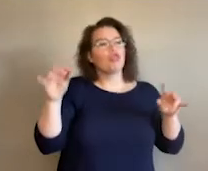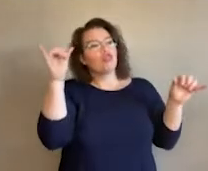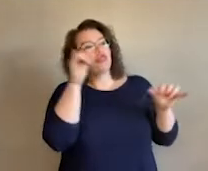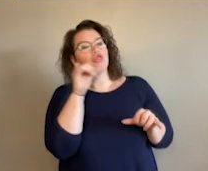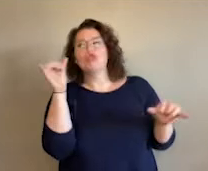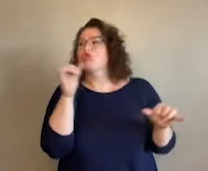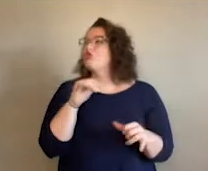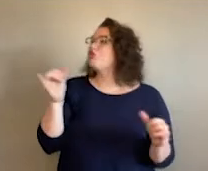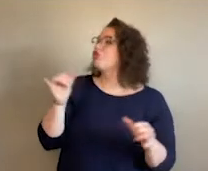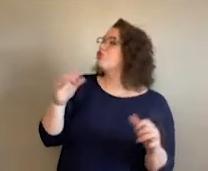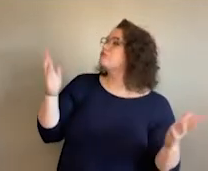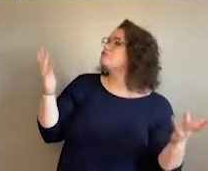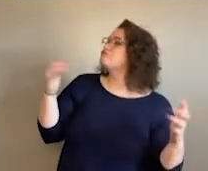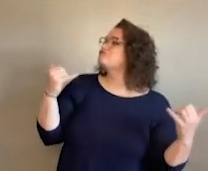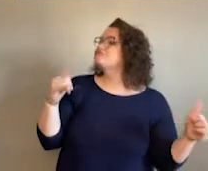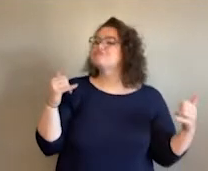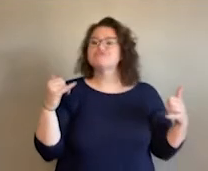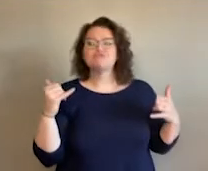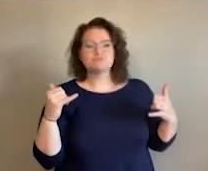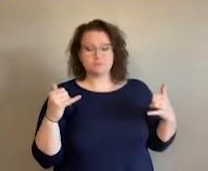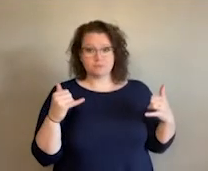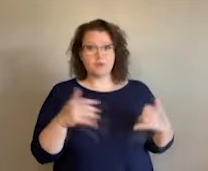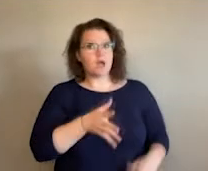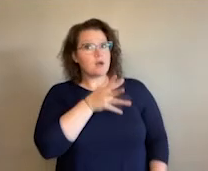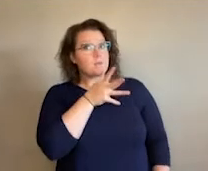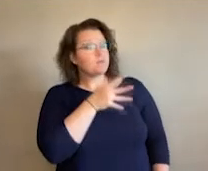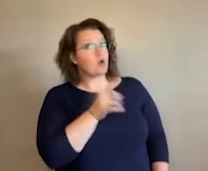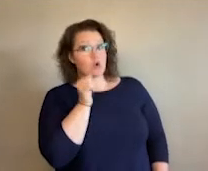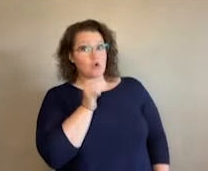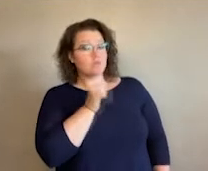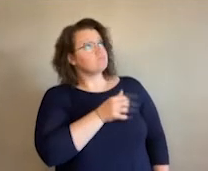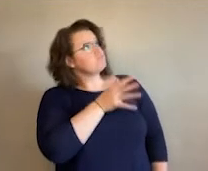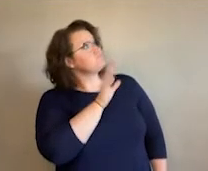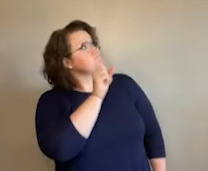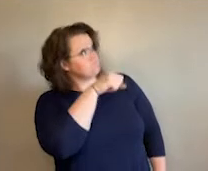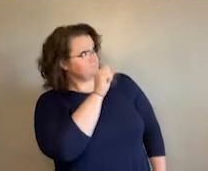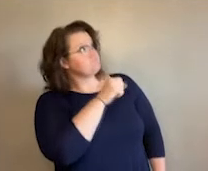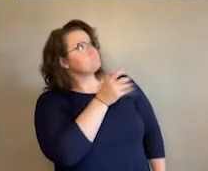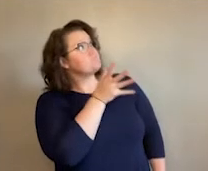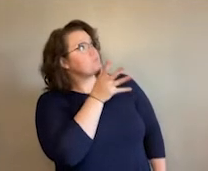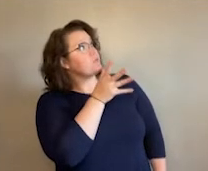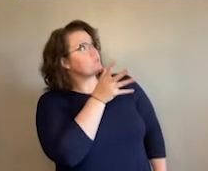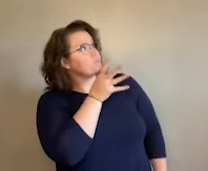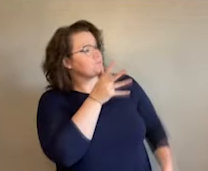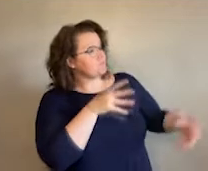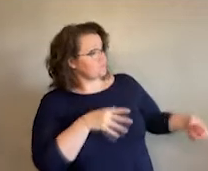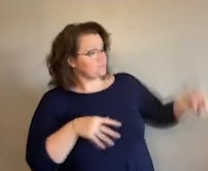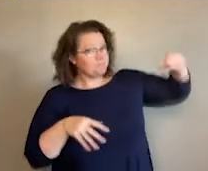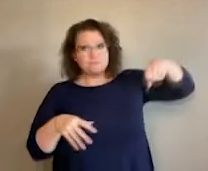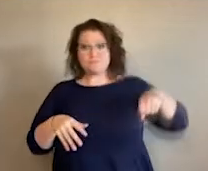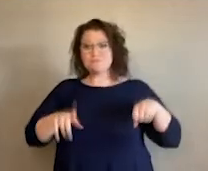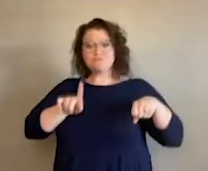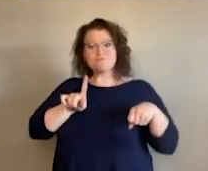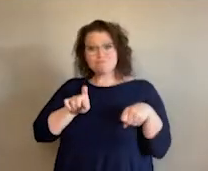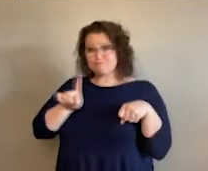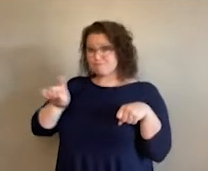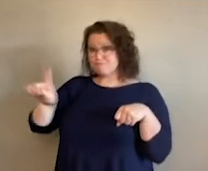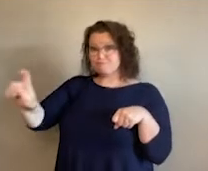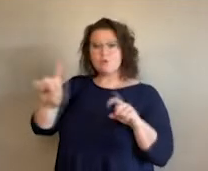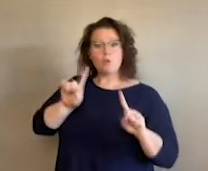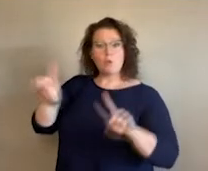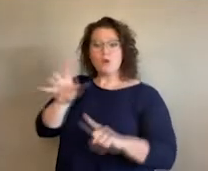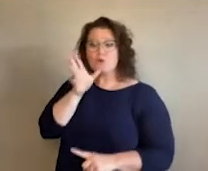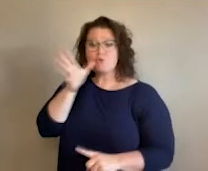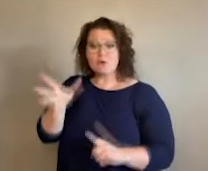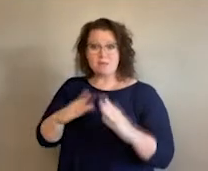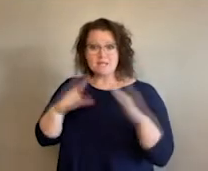waste your time. "Yes, dear mother," said the little girl, and she took the basket in her hand and set out for her grandmother's house.